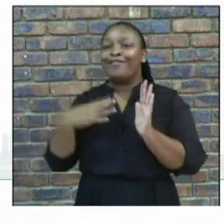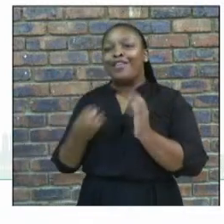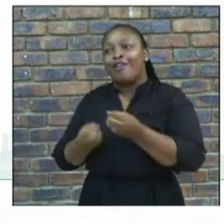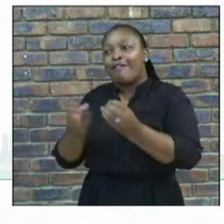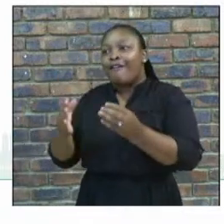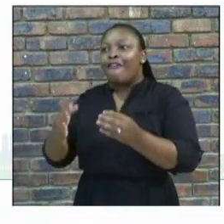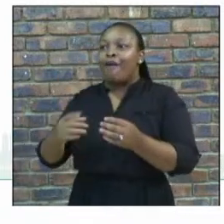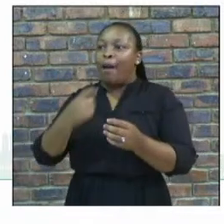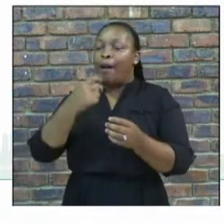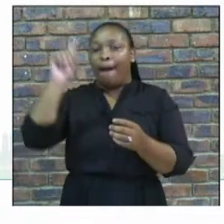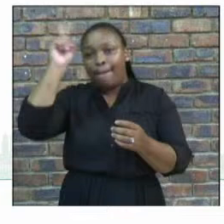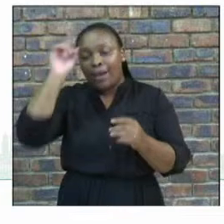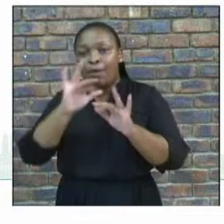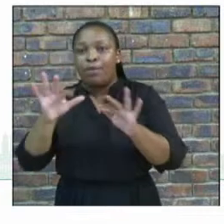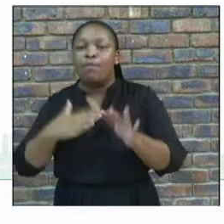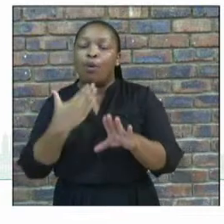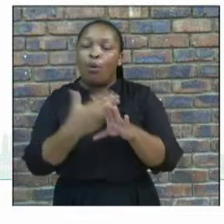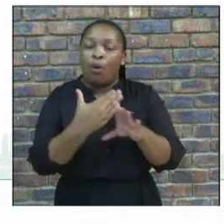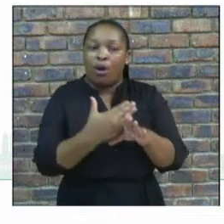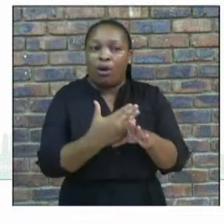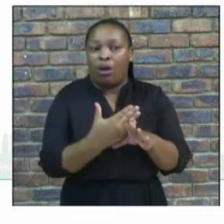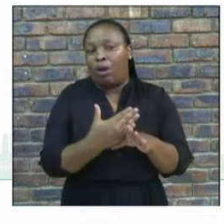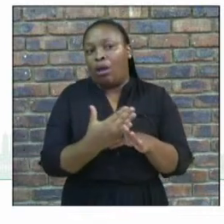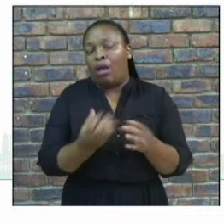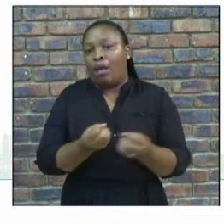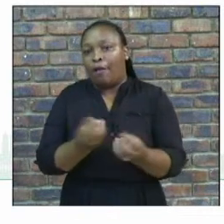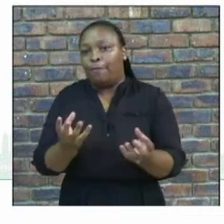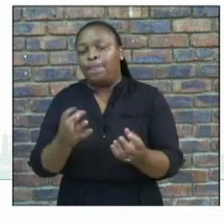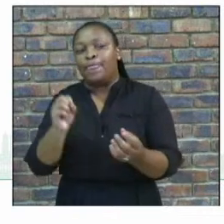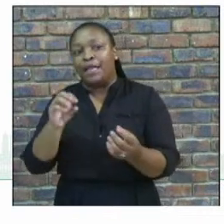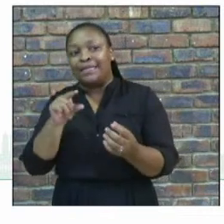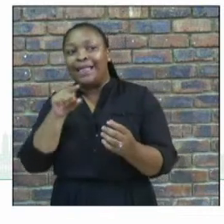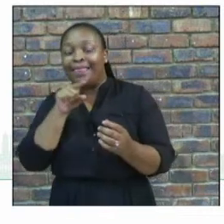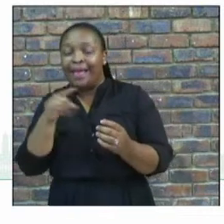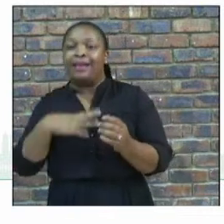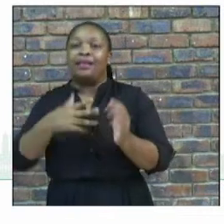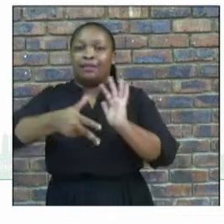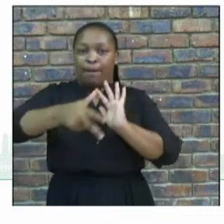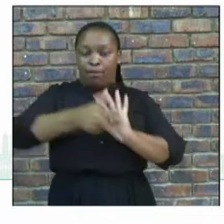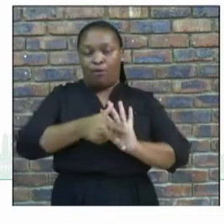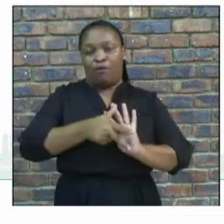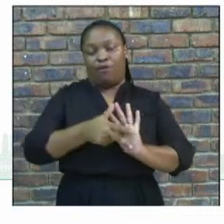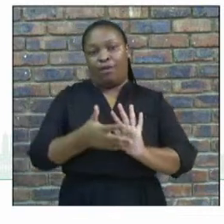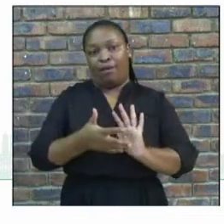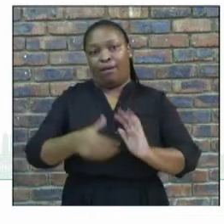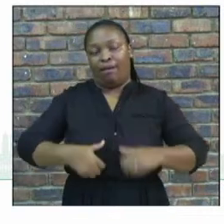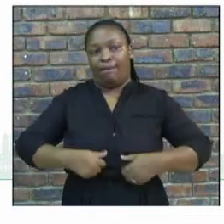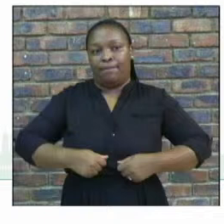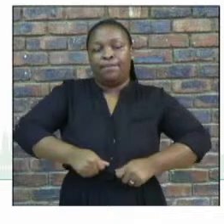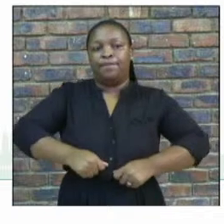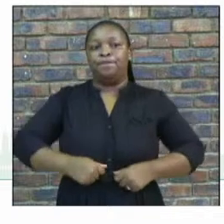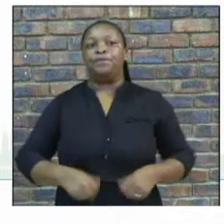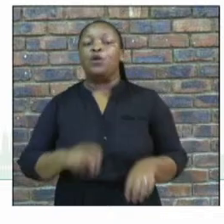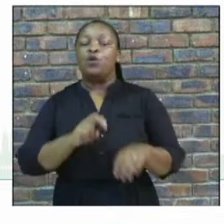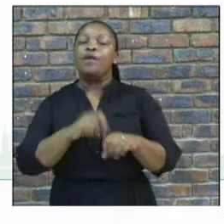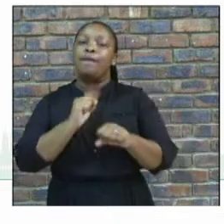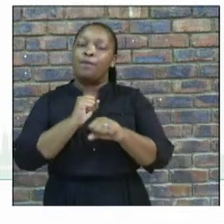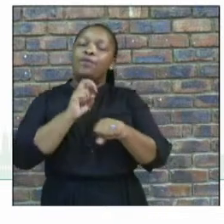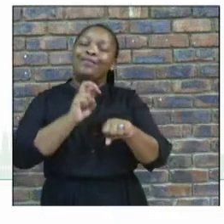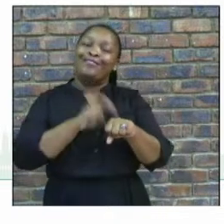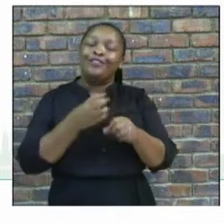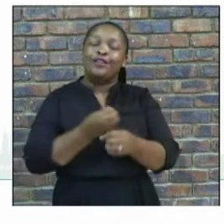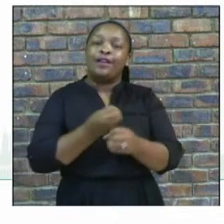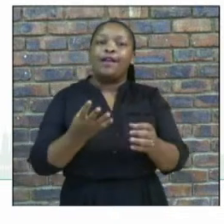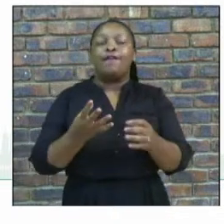this is also an important provision that we have included here to ensure that